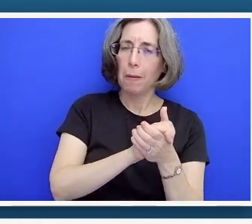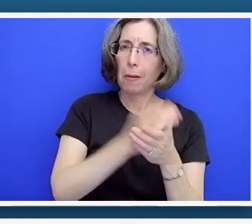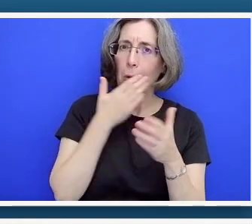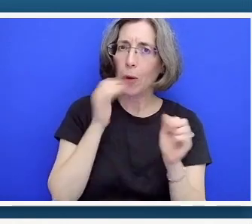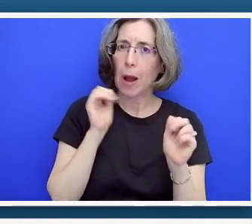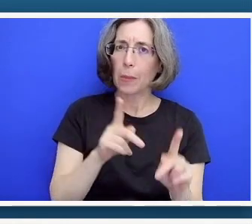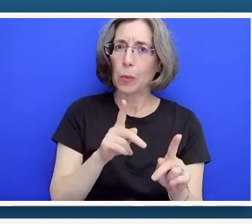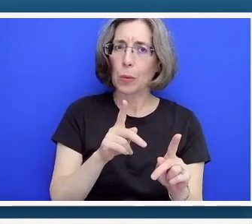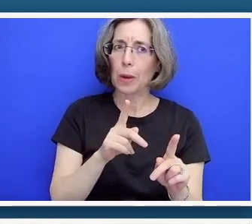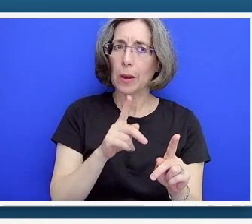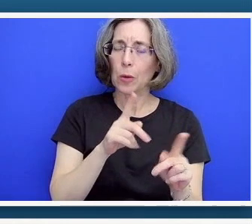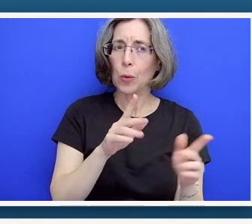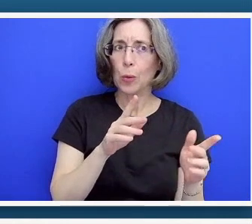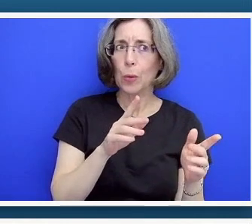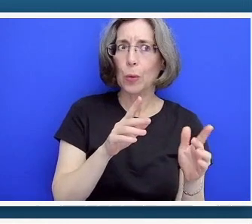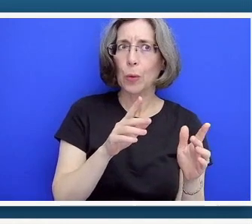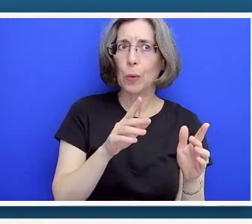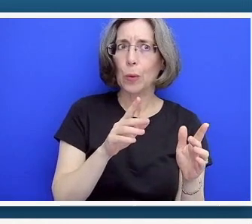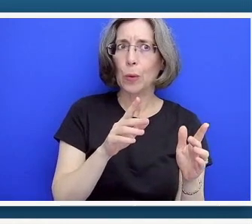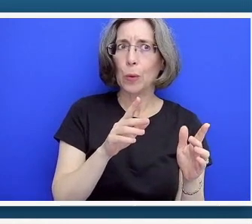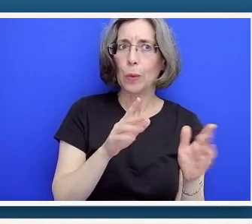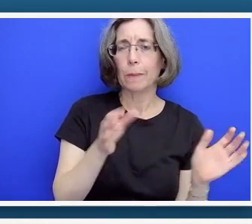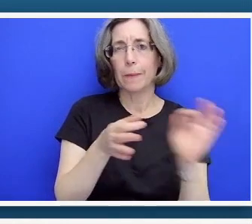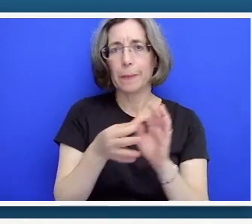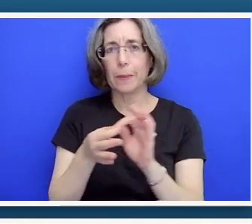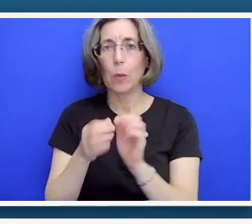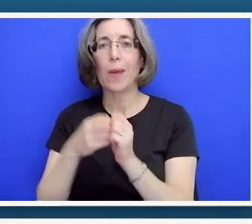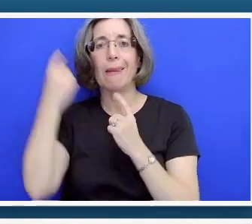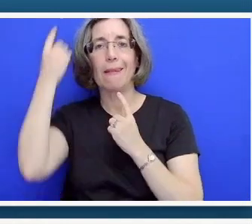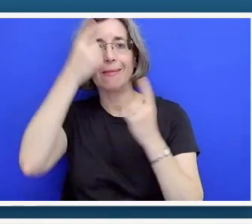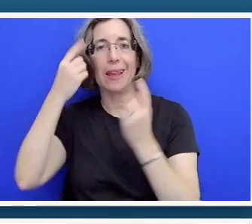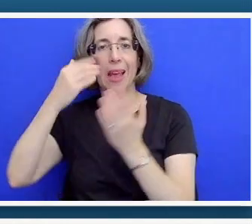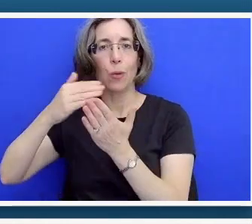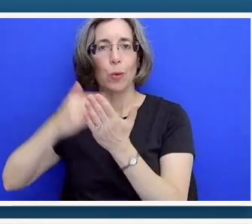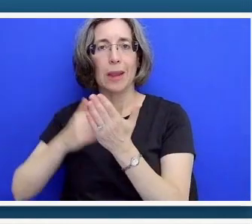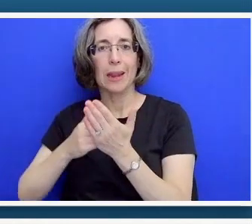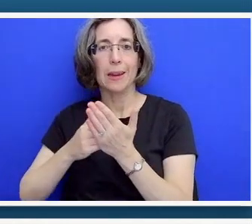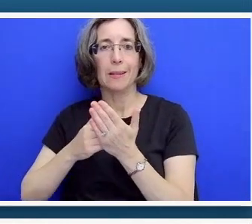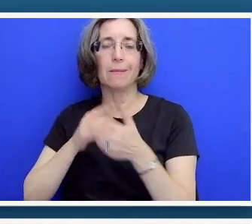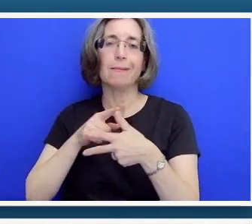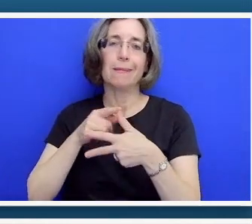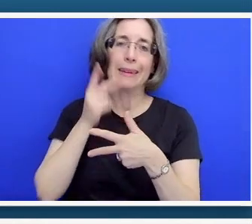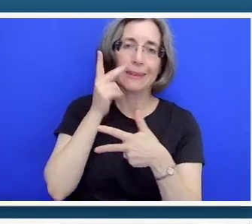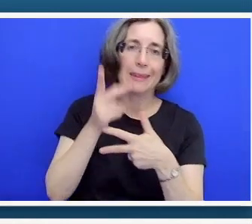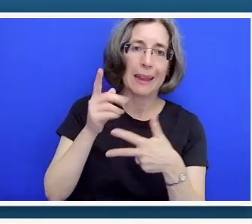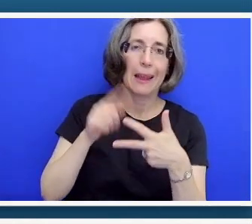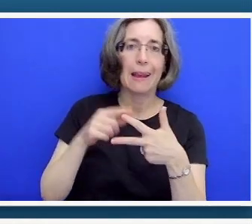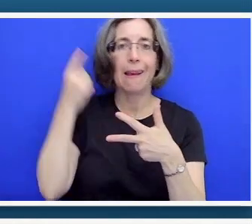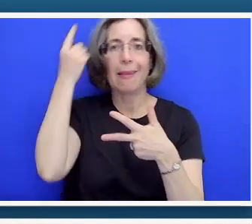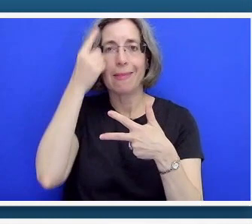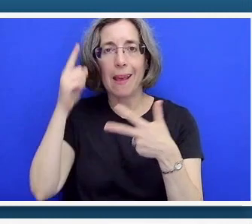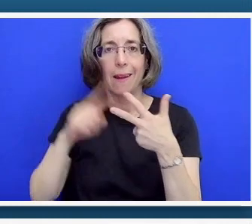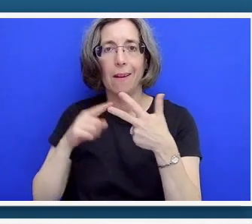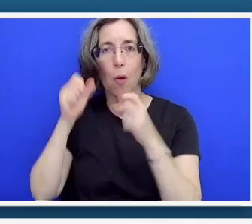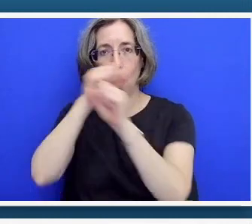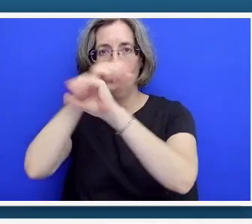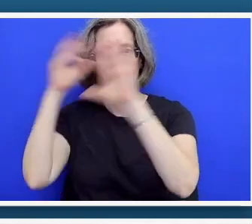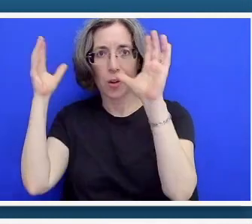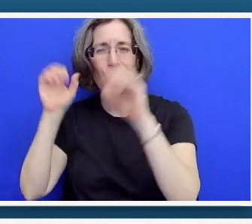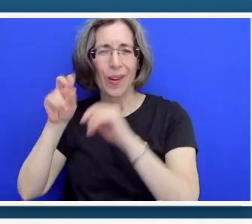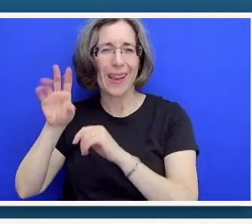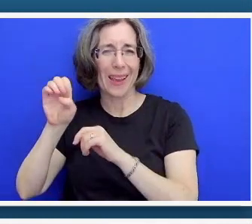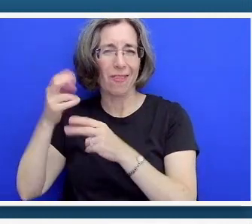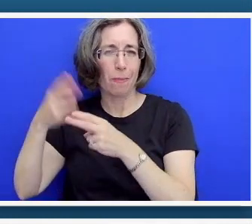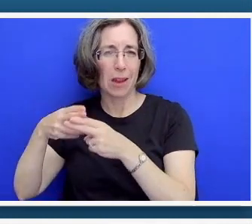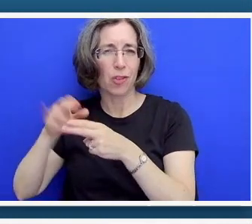connect a thinking routine, the See, Think, Wonder, which Eve has mentioned she also uses in her classroom, for them